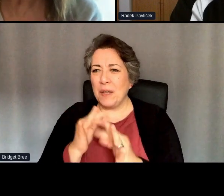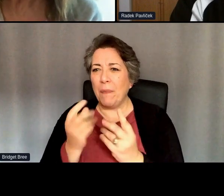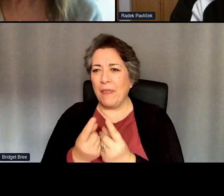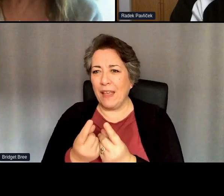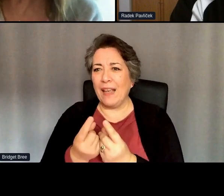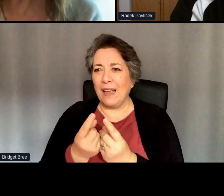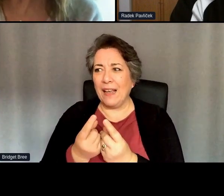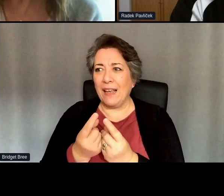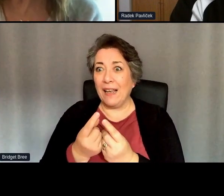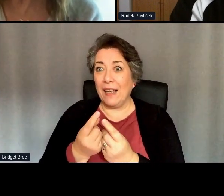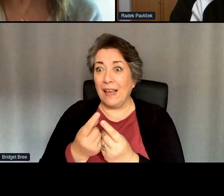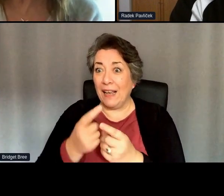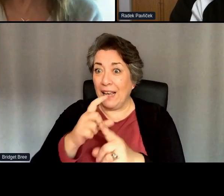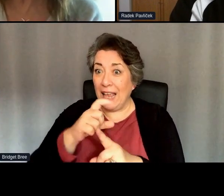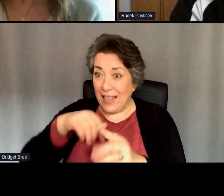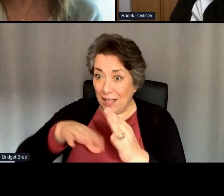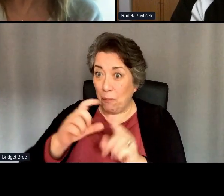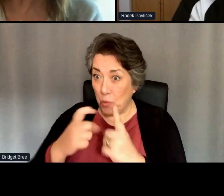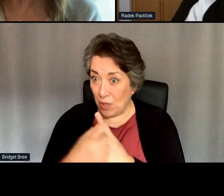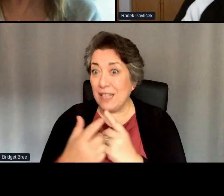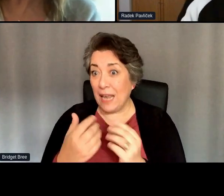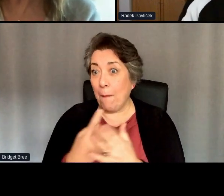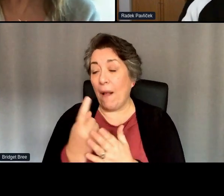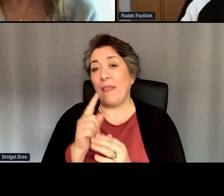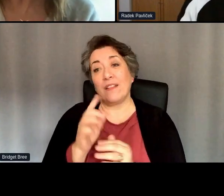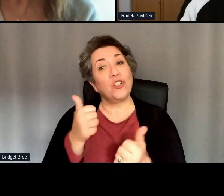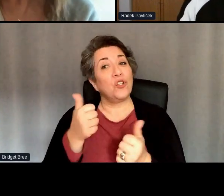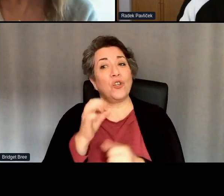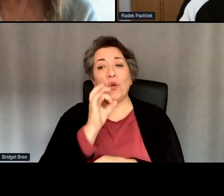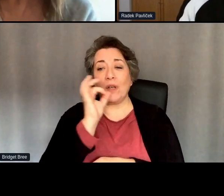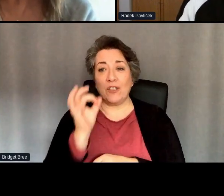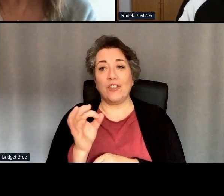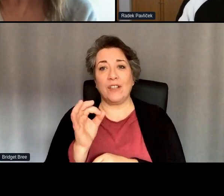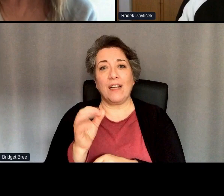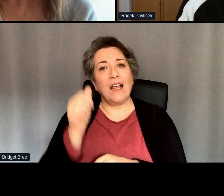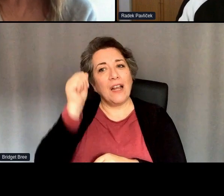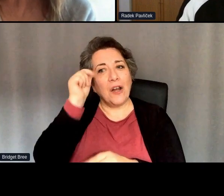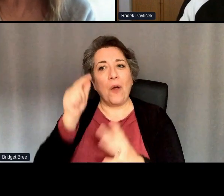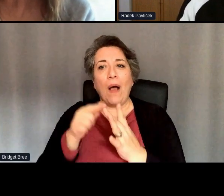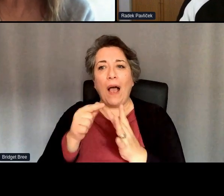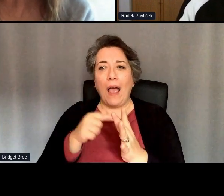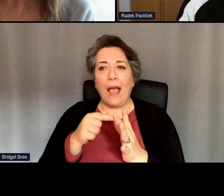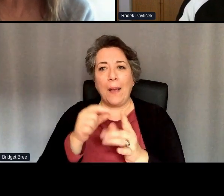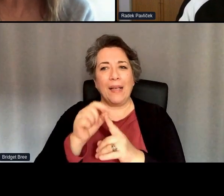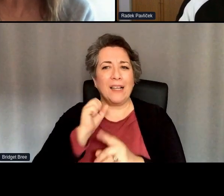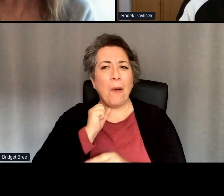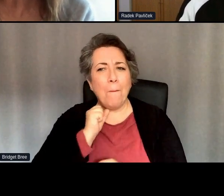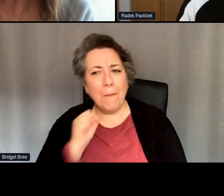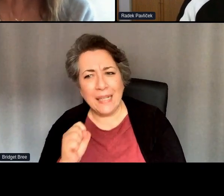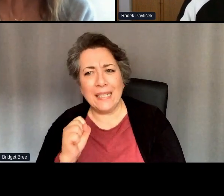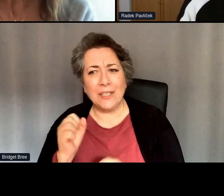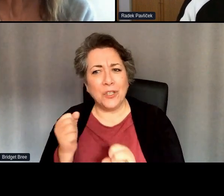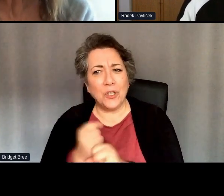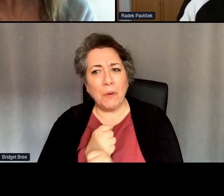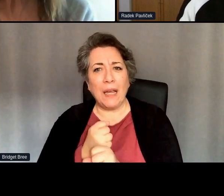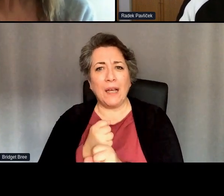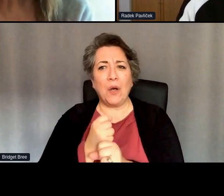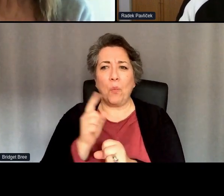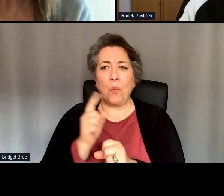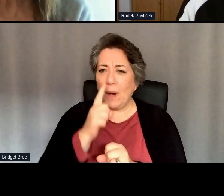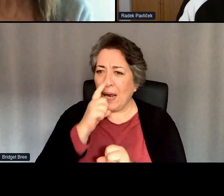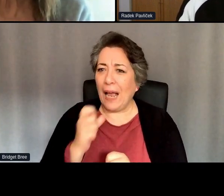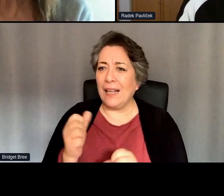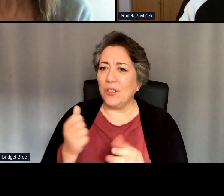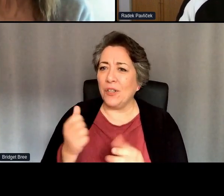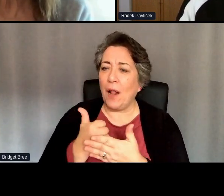So it's a good question, and I know IAAP is kind of committed to do as much as we can to help that.